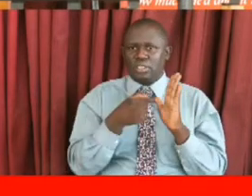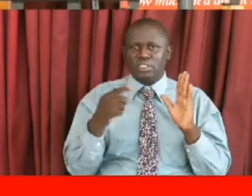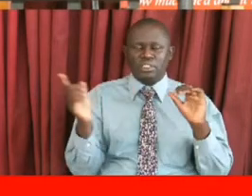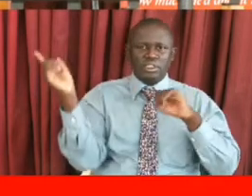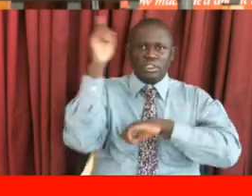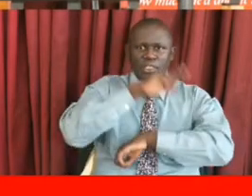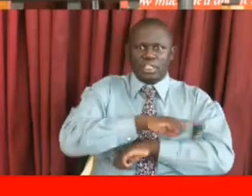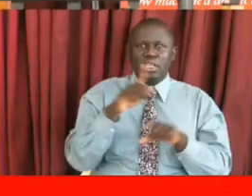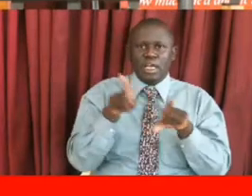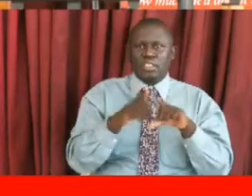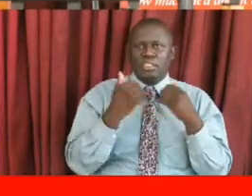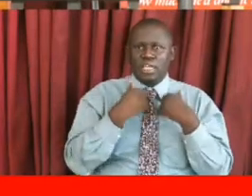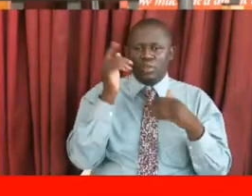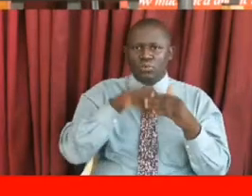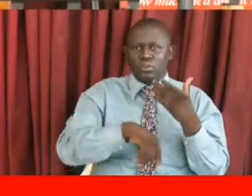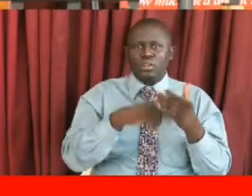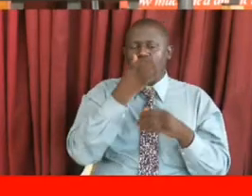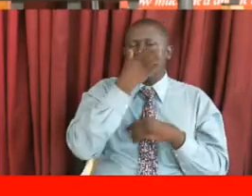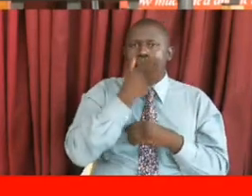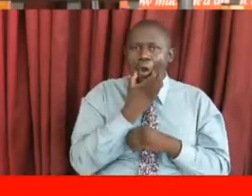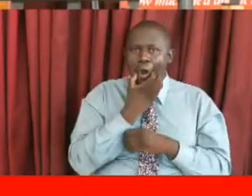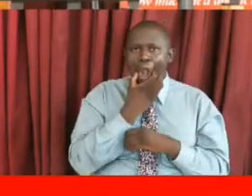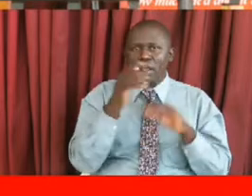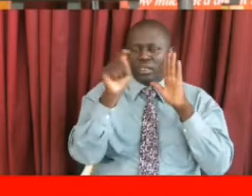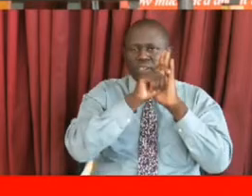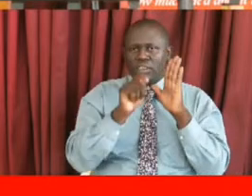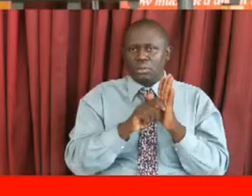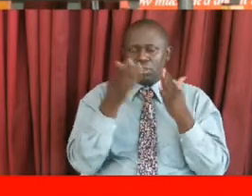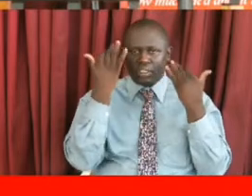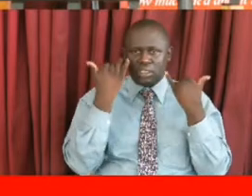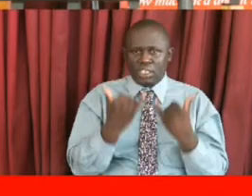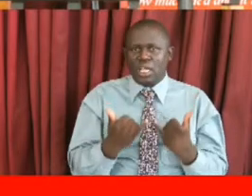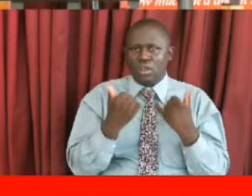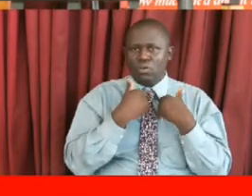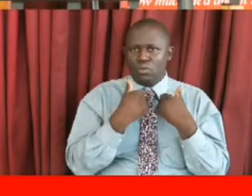Old Testament we have it